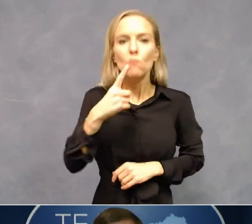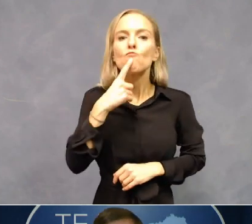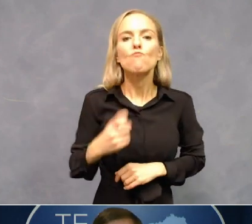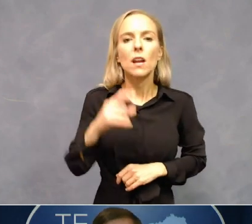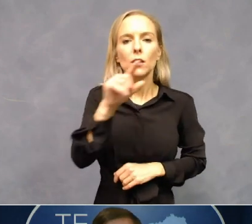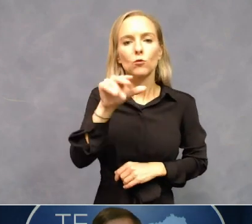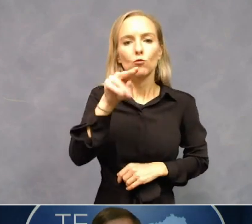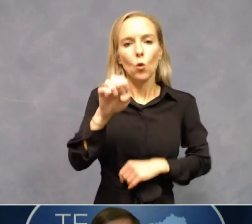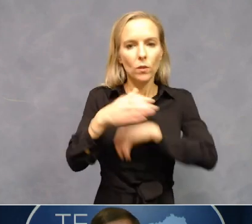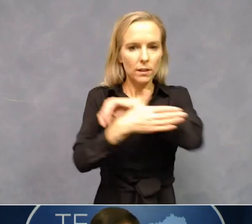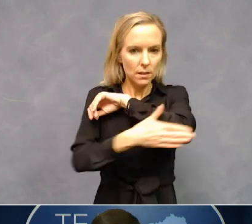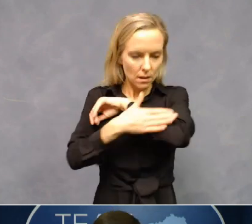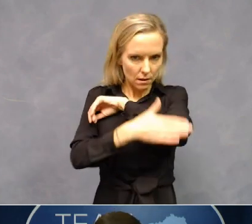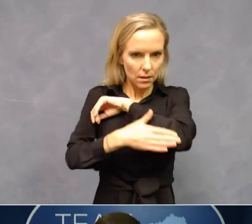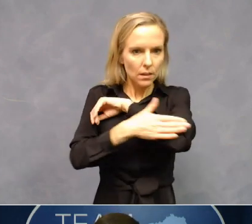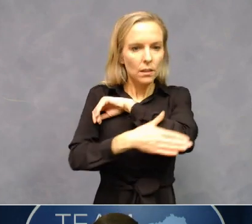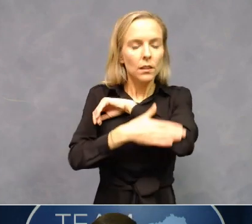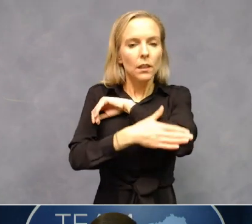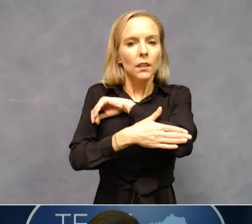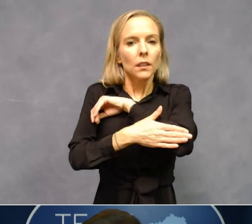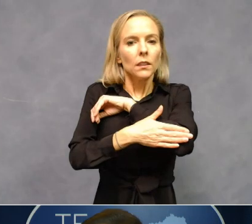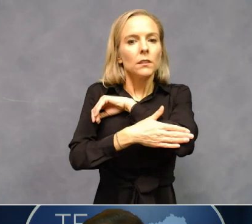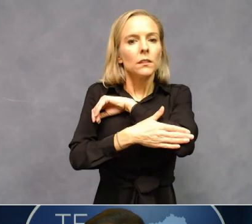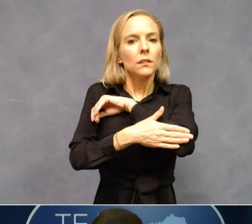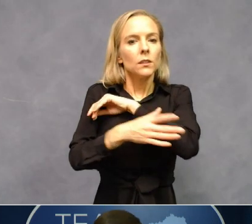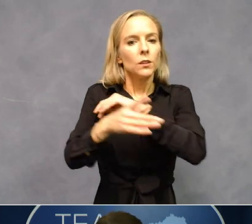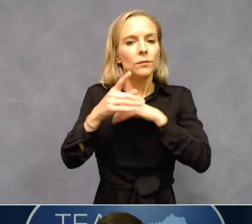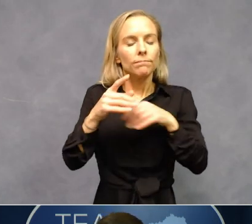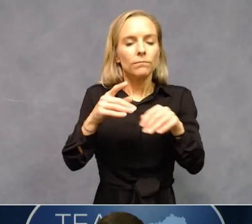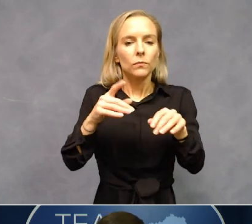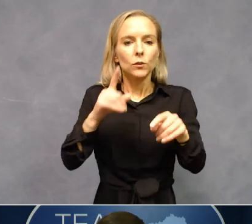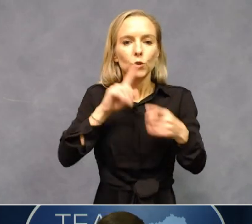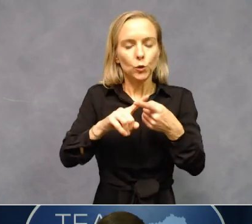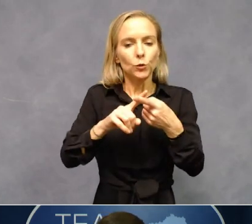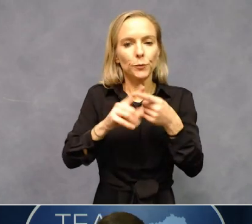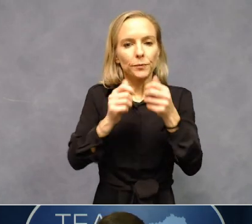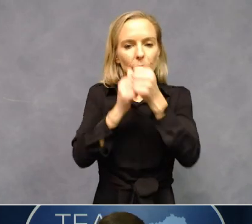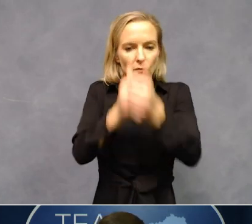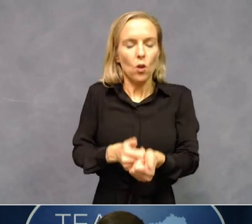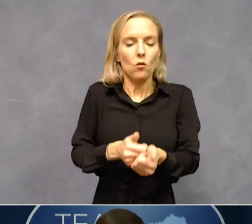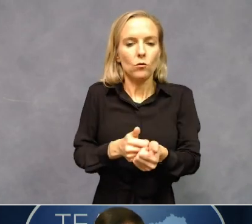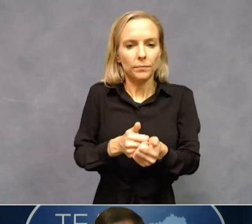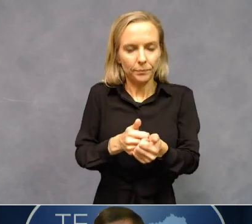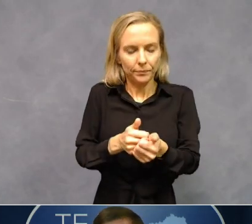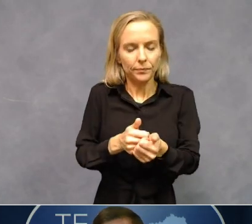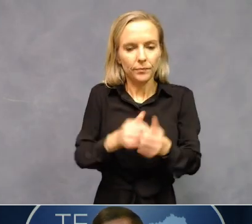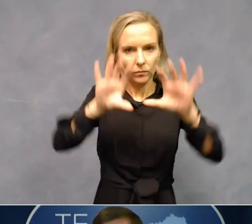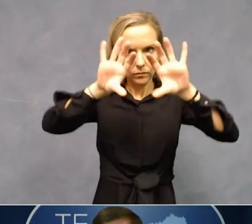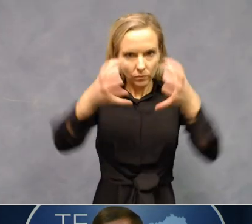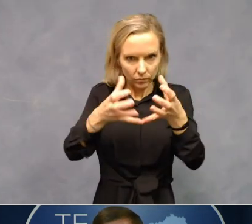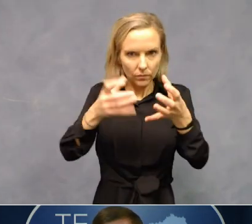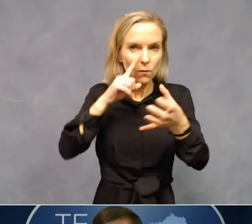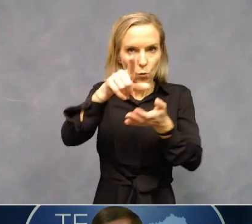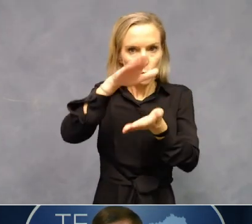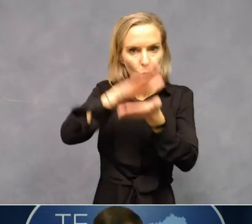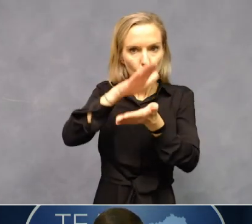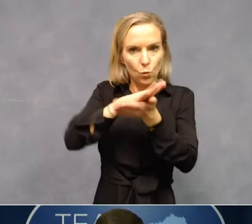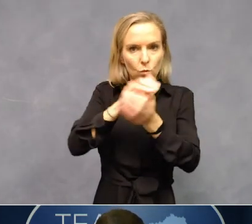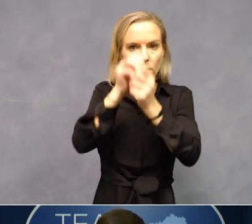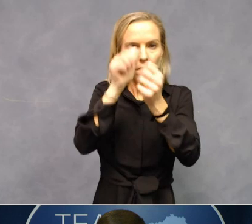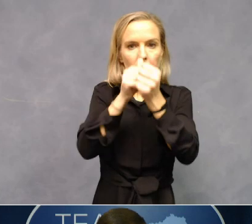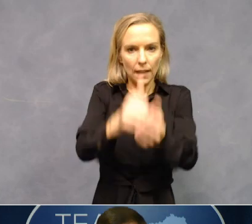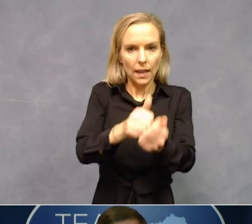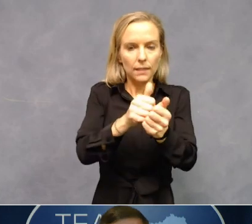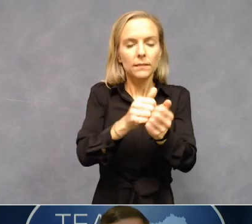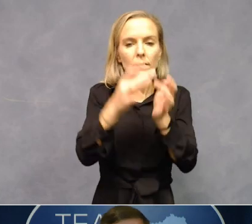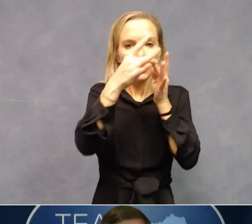counties that will qualify and fall in to the school guidance, to long-term care